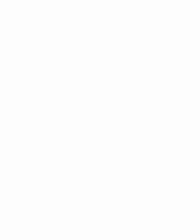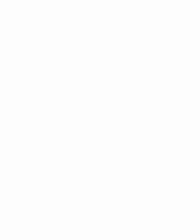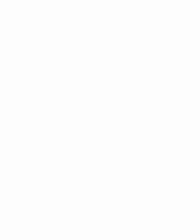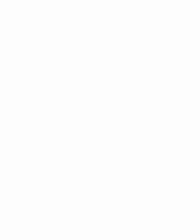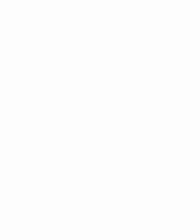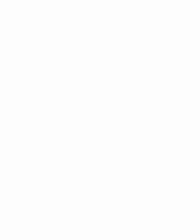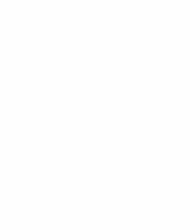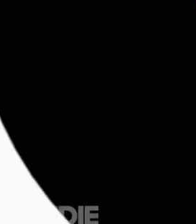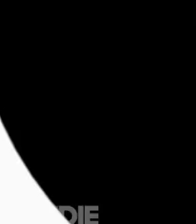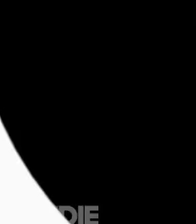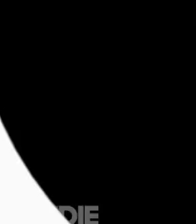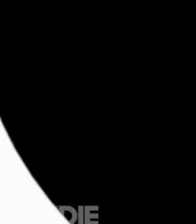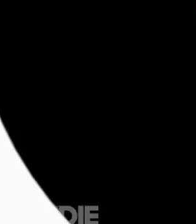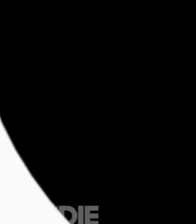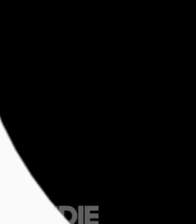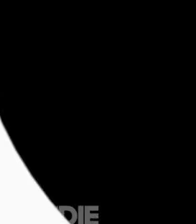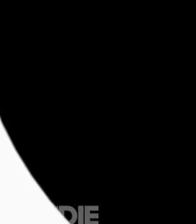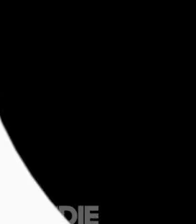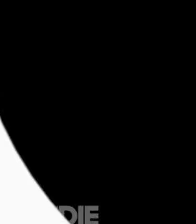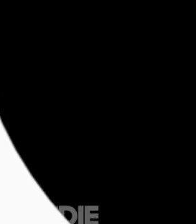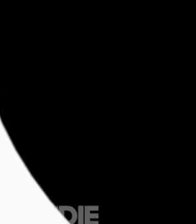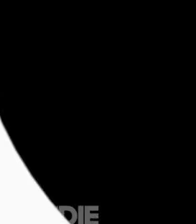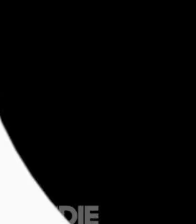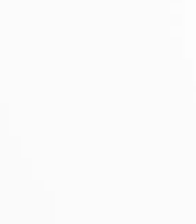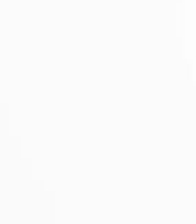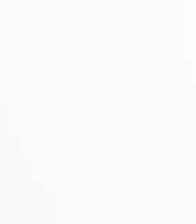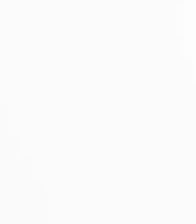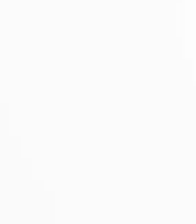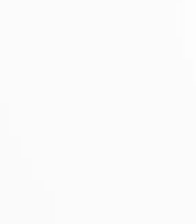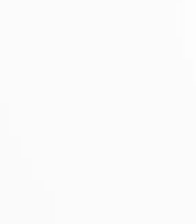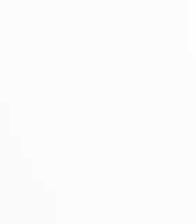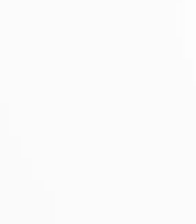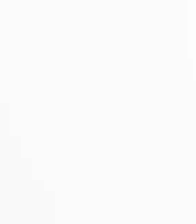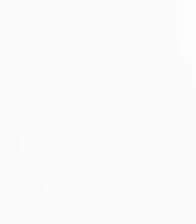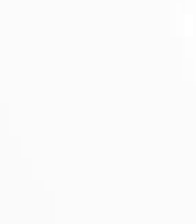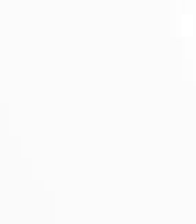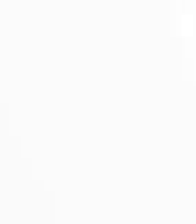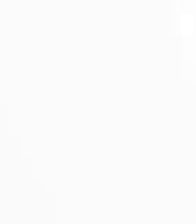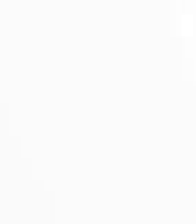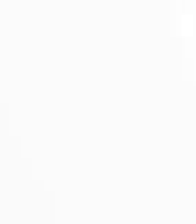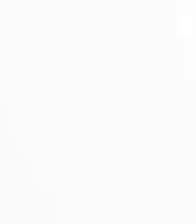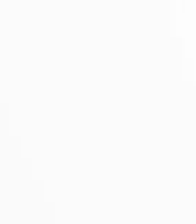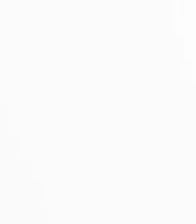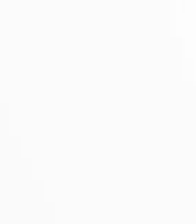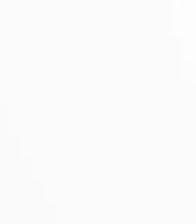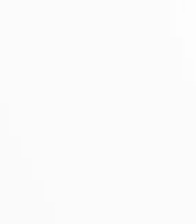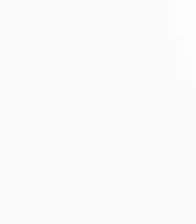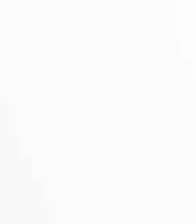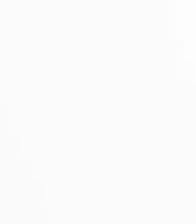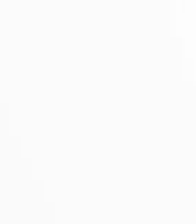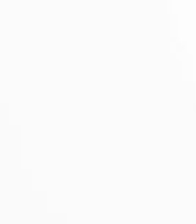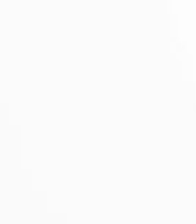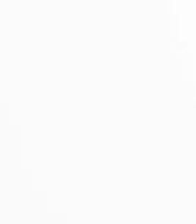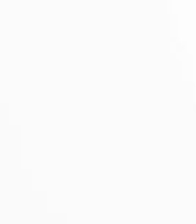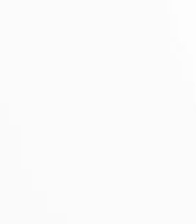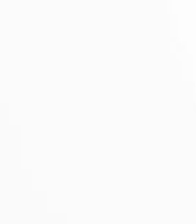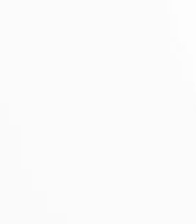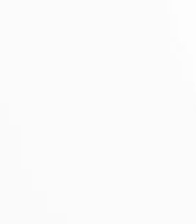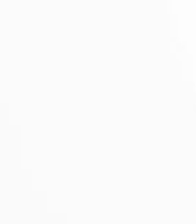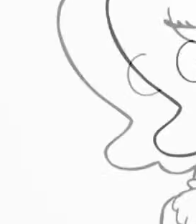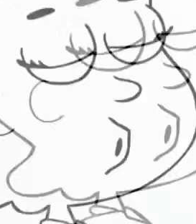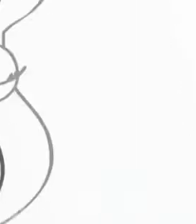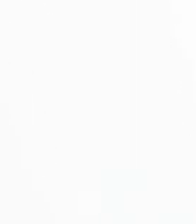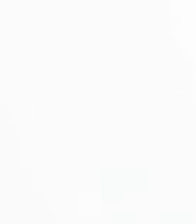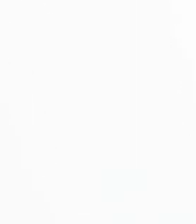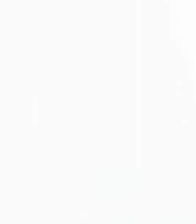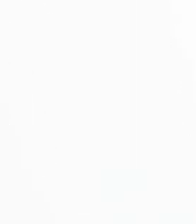Viruses don't like heat, so your body raises the temperature. That's your fever. The coughing and sneezing is your body trying to dislodge the